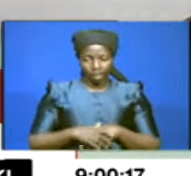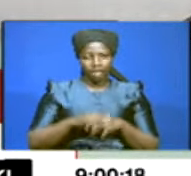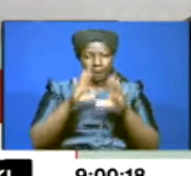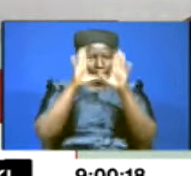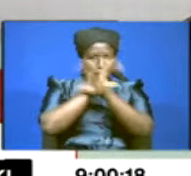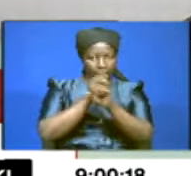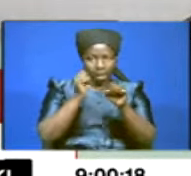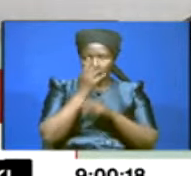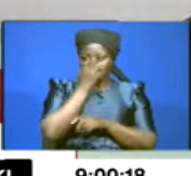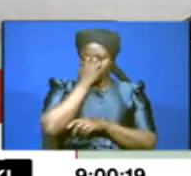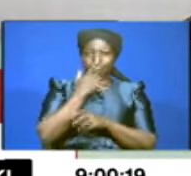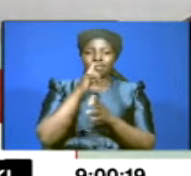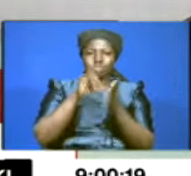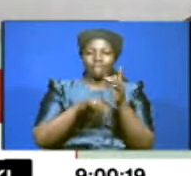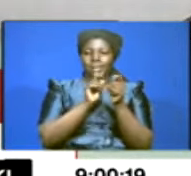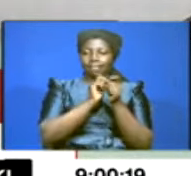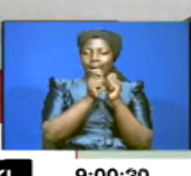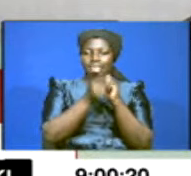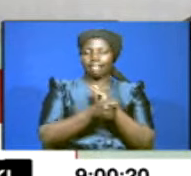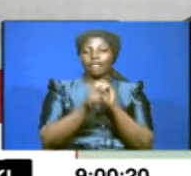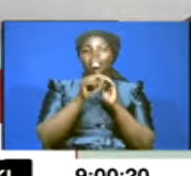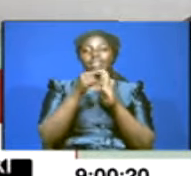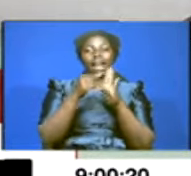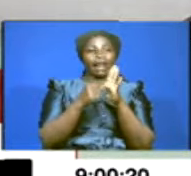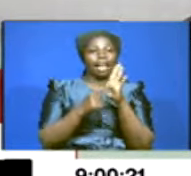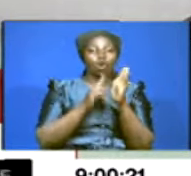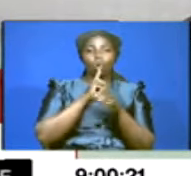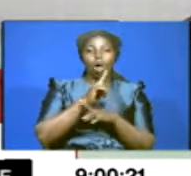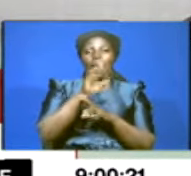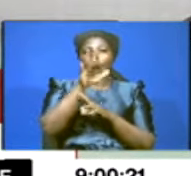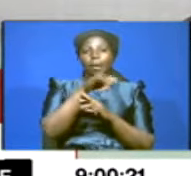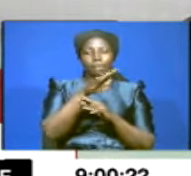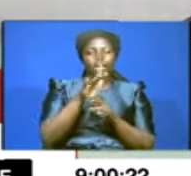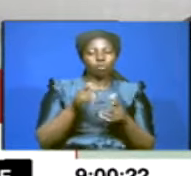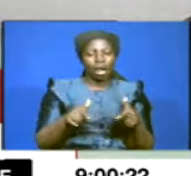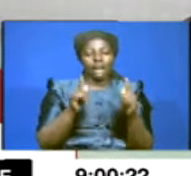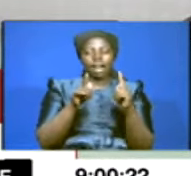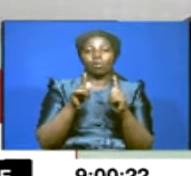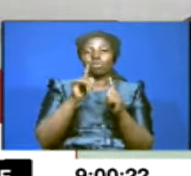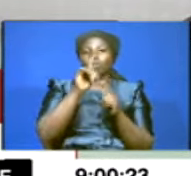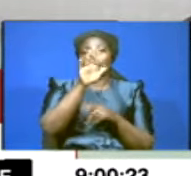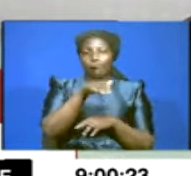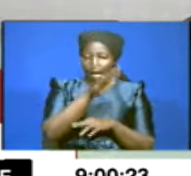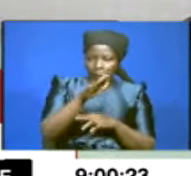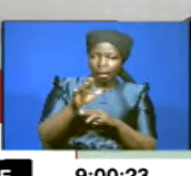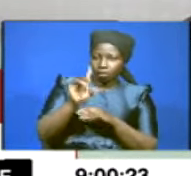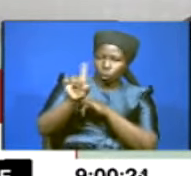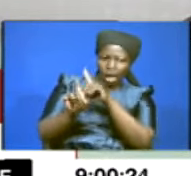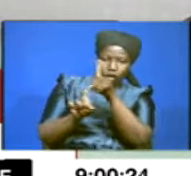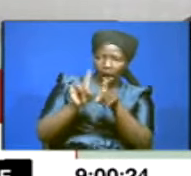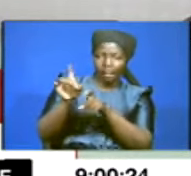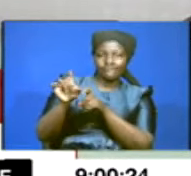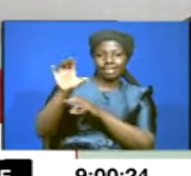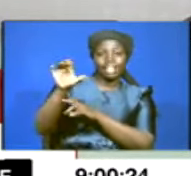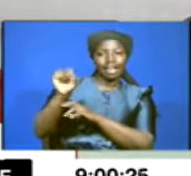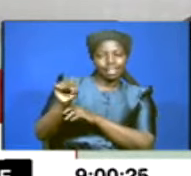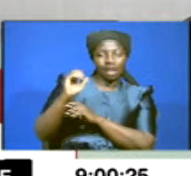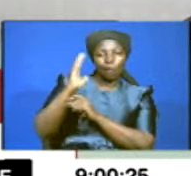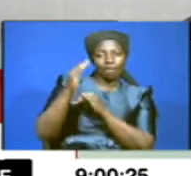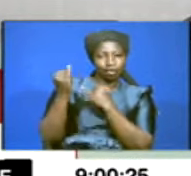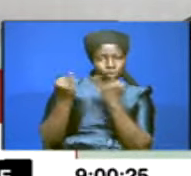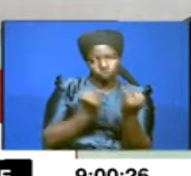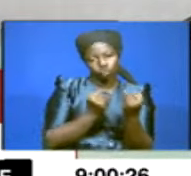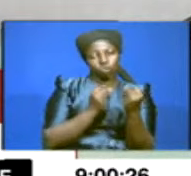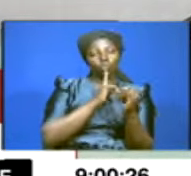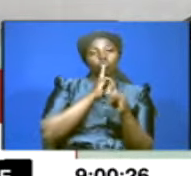standing orders to allow cabinet secretaries to field questions from members of parliament in plenary will introduce order in